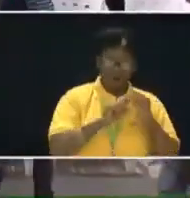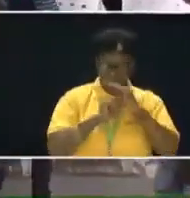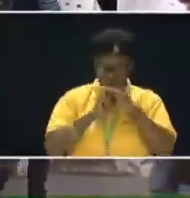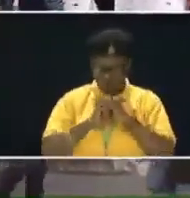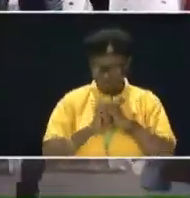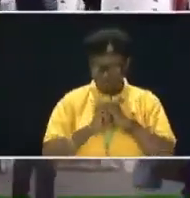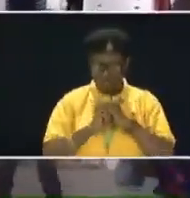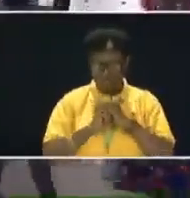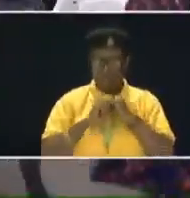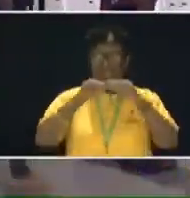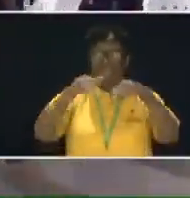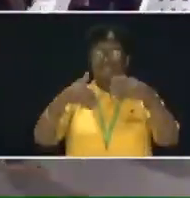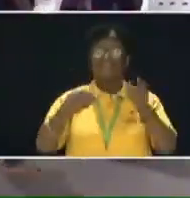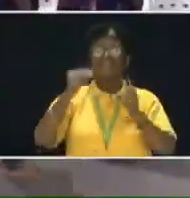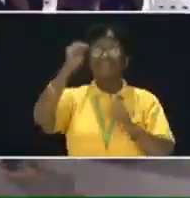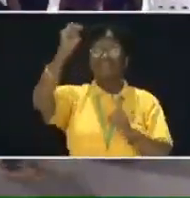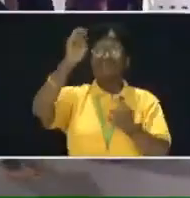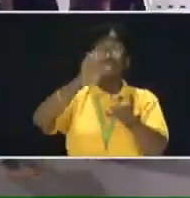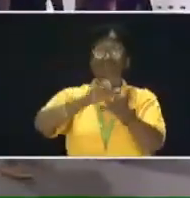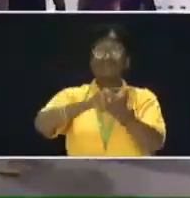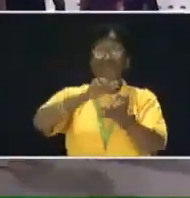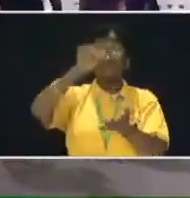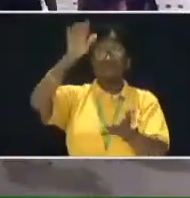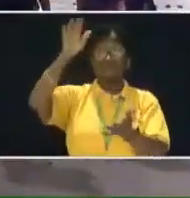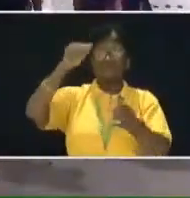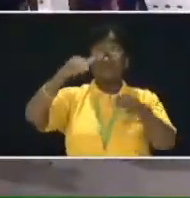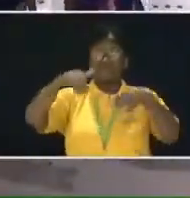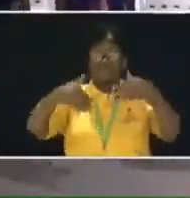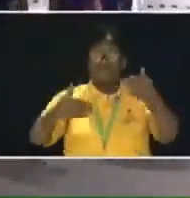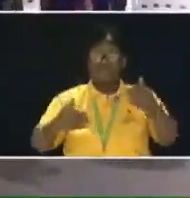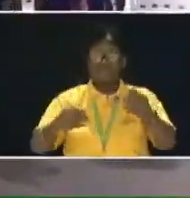Give him glory, give him honor.